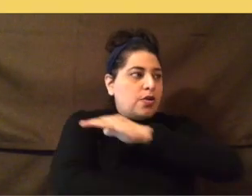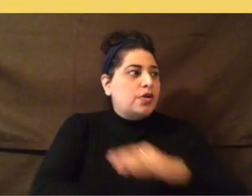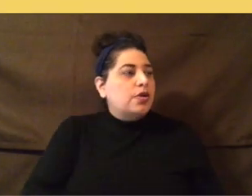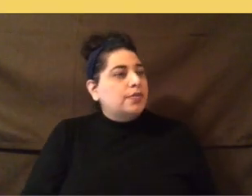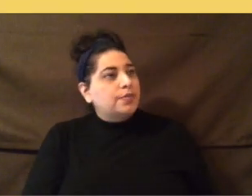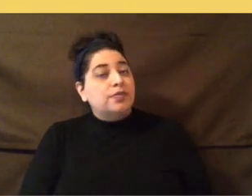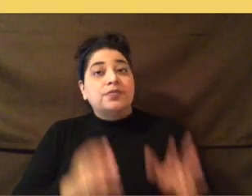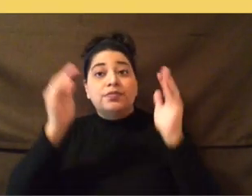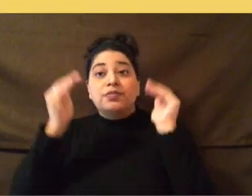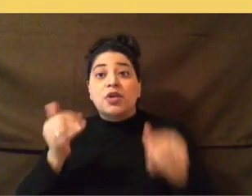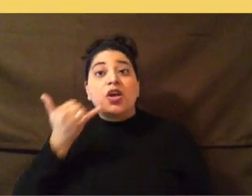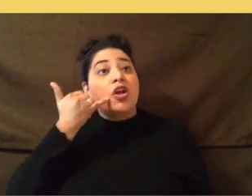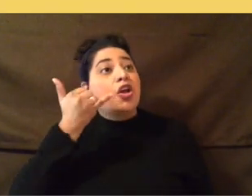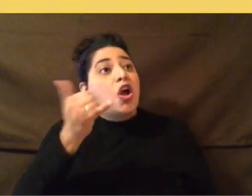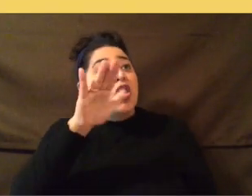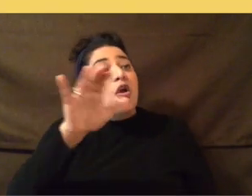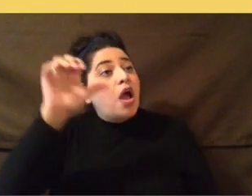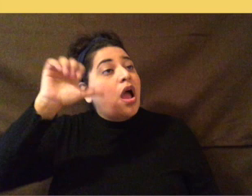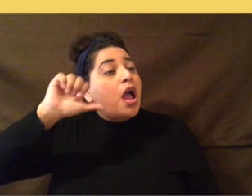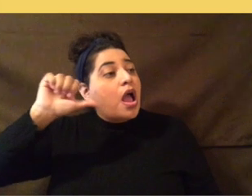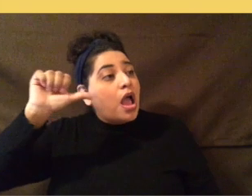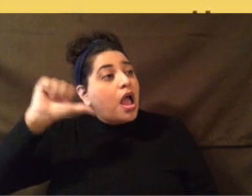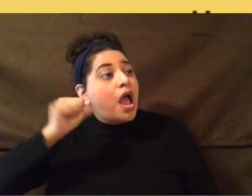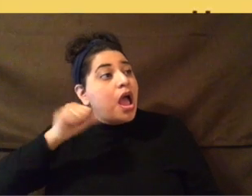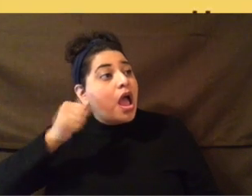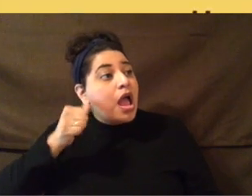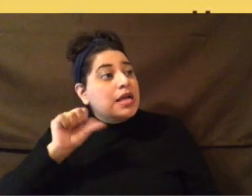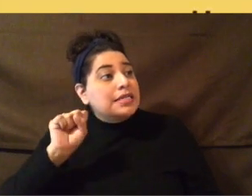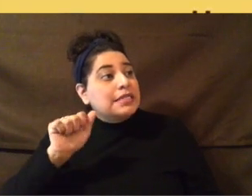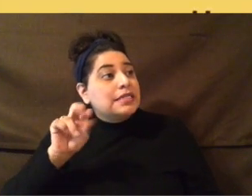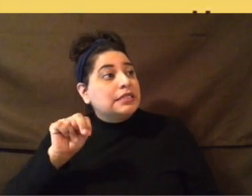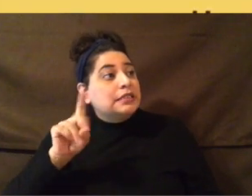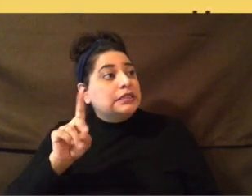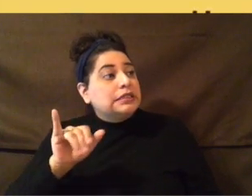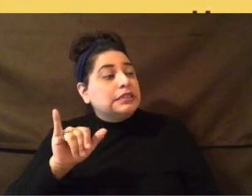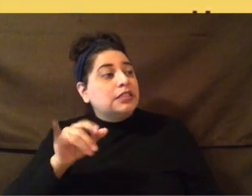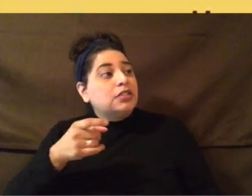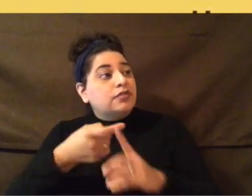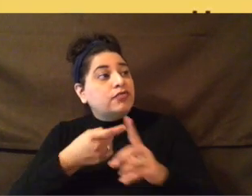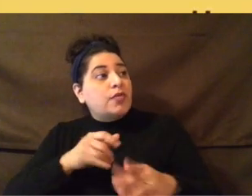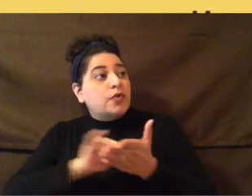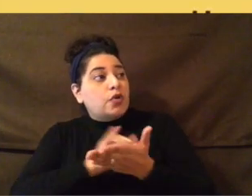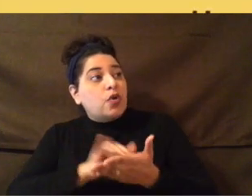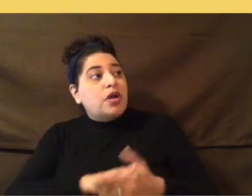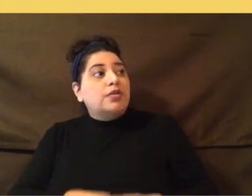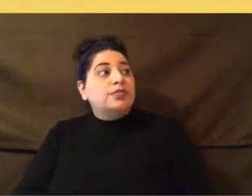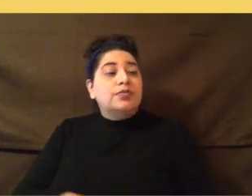Call your Aunt Sandy in New York. Do a dive off of the diving board.